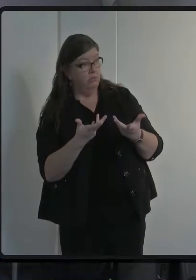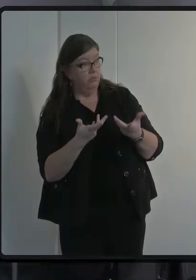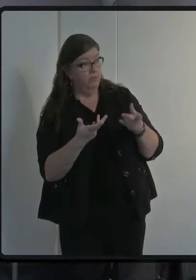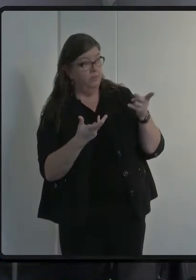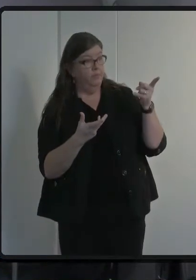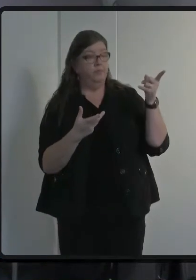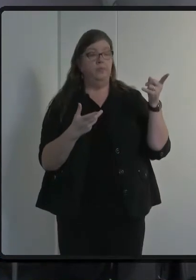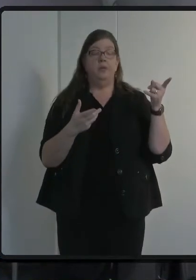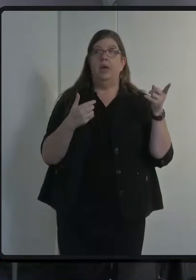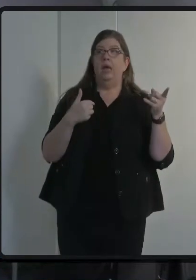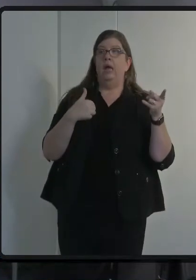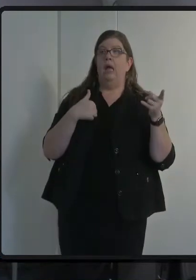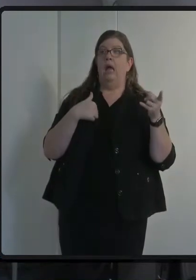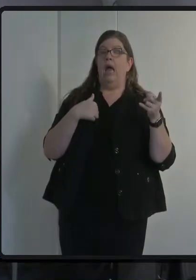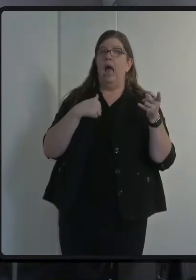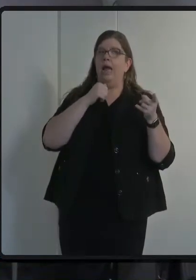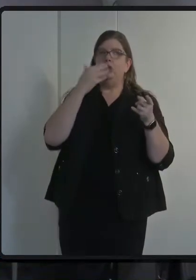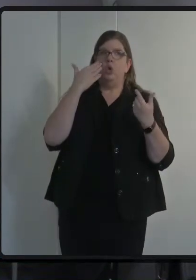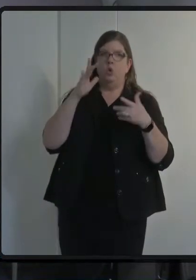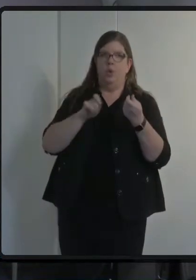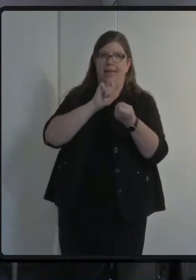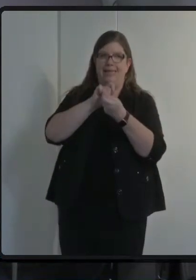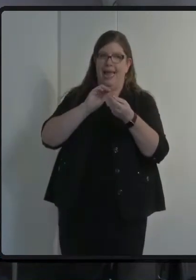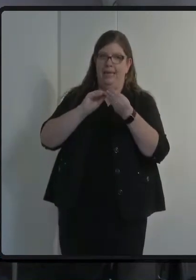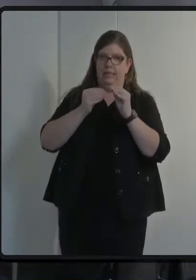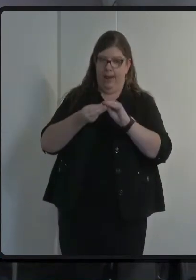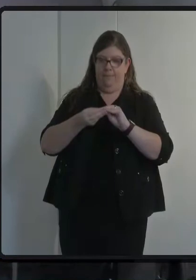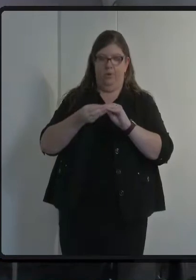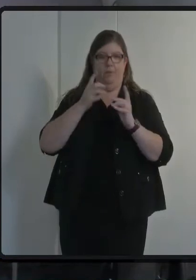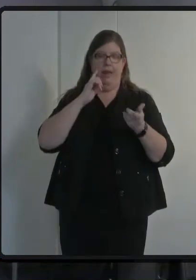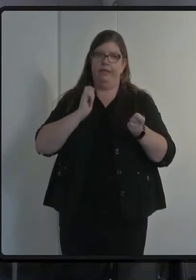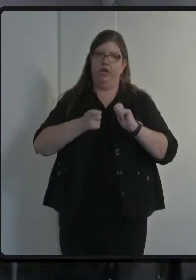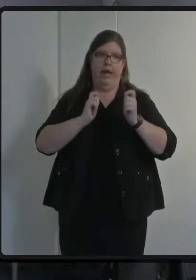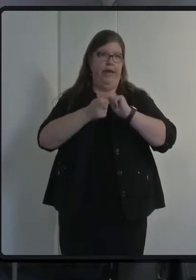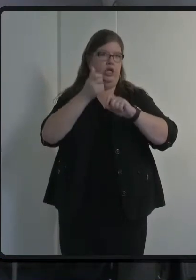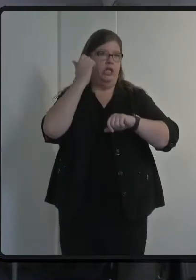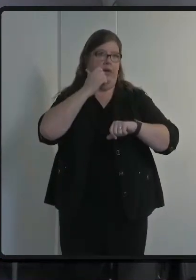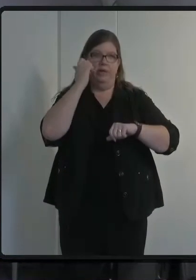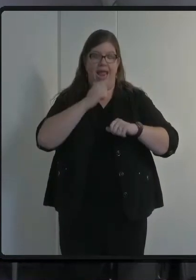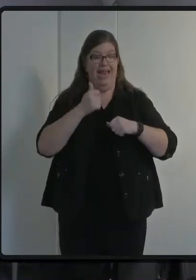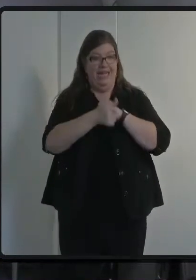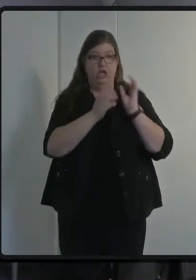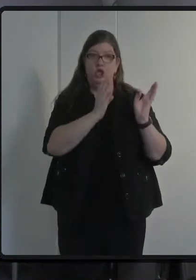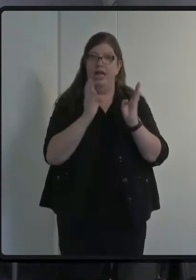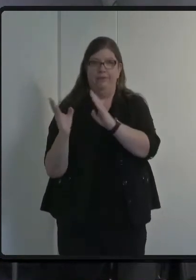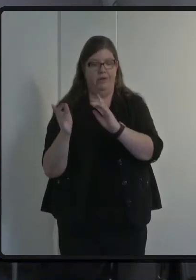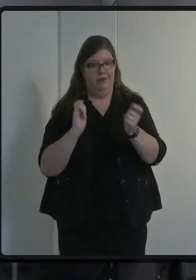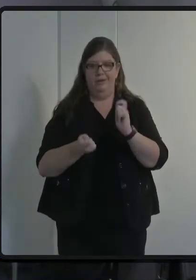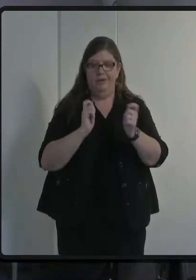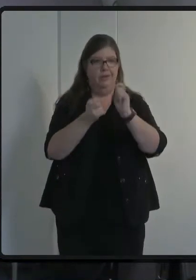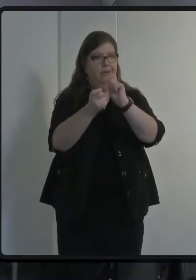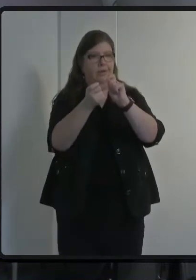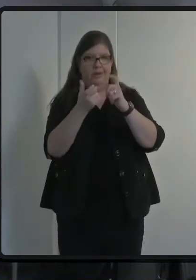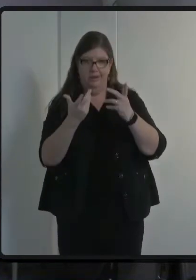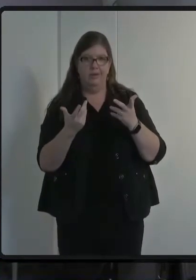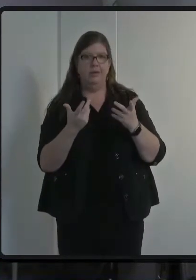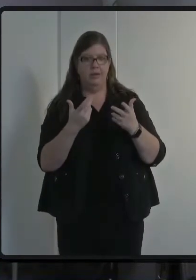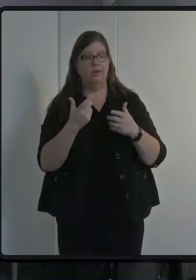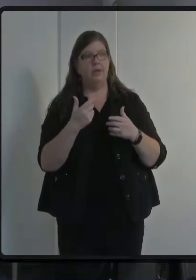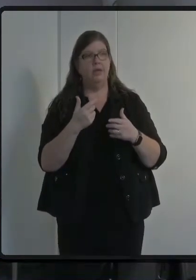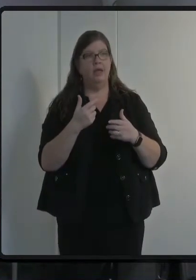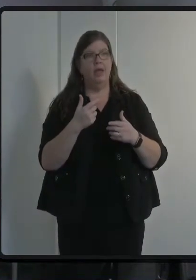I'm not privy to the exact number, but it's changing from day to day and from shift to shift. I'm just